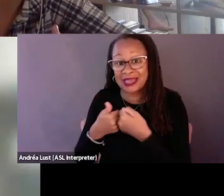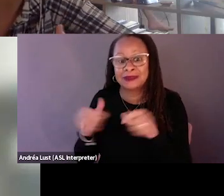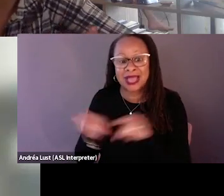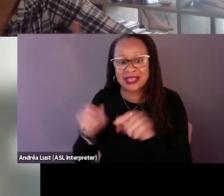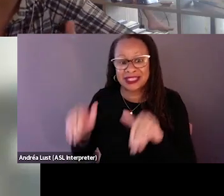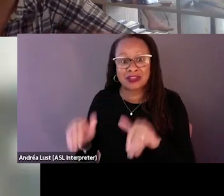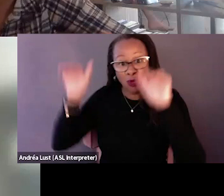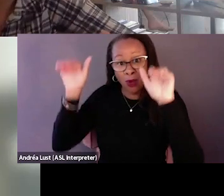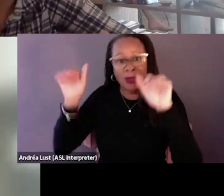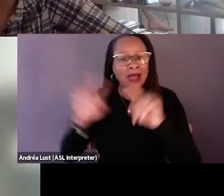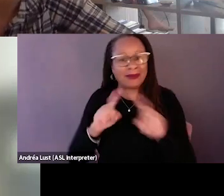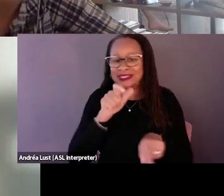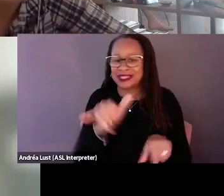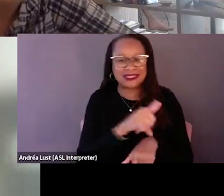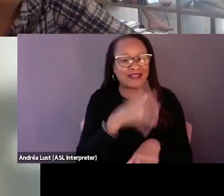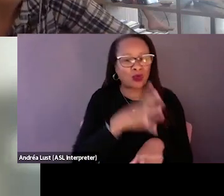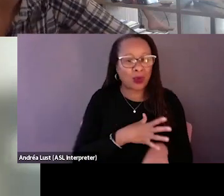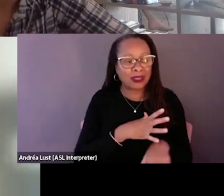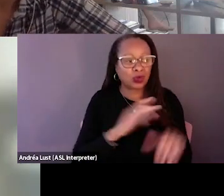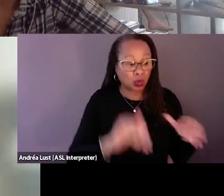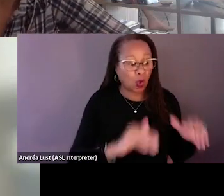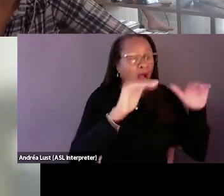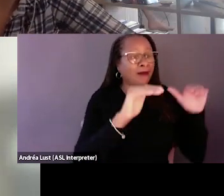older, but that's not the same for women.